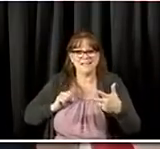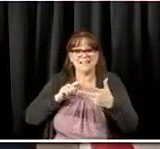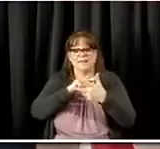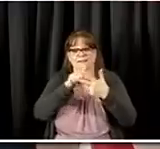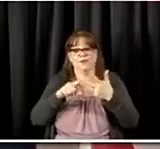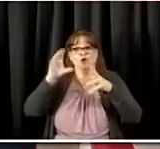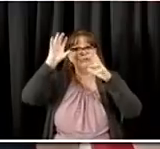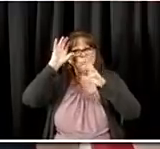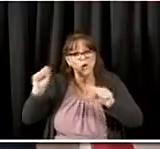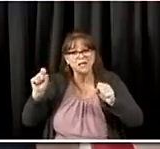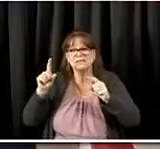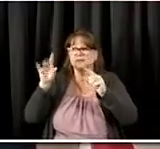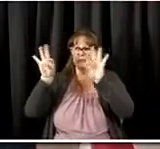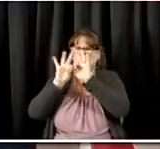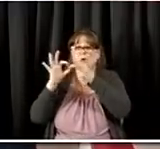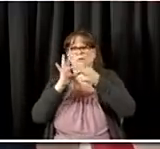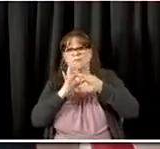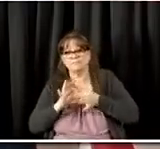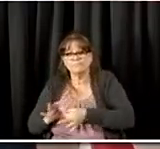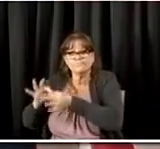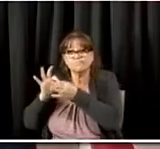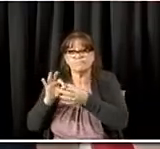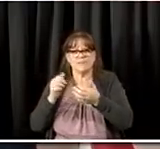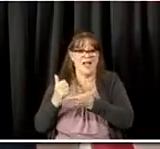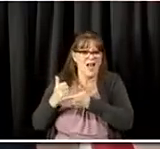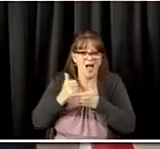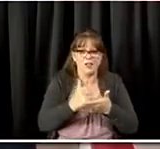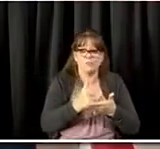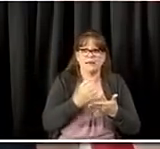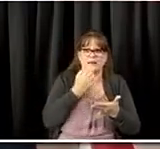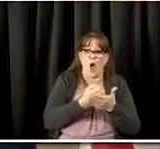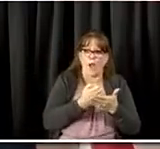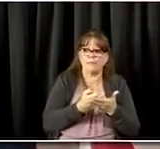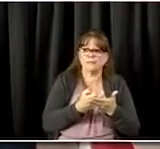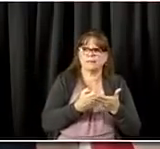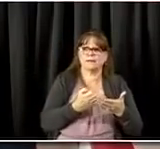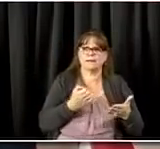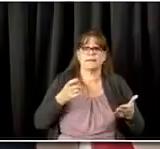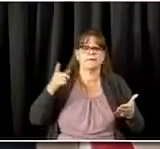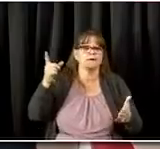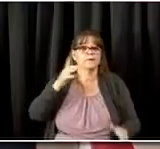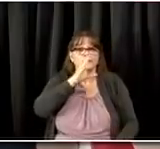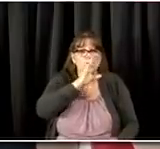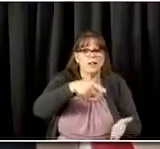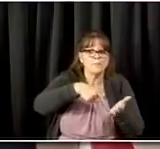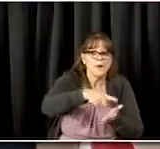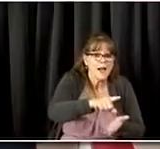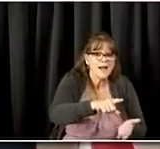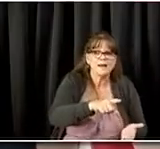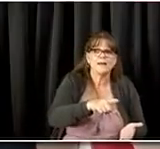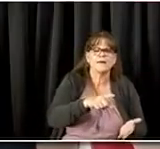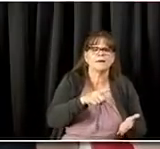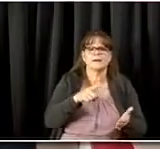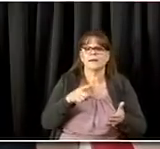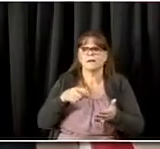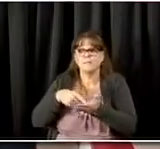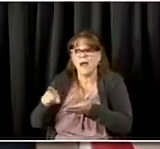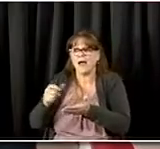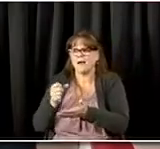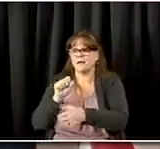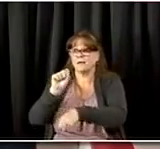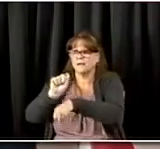provide economic relief, direct payments, unemployment insurance, aid to affected businesses that will help